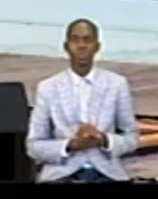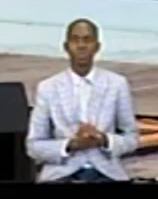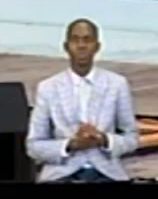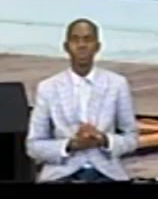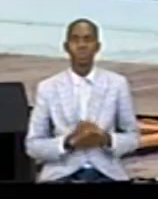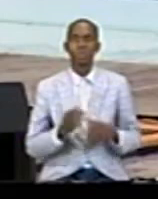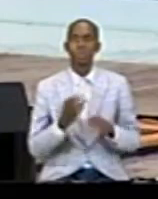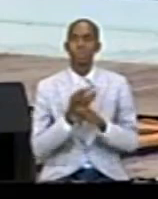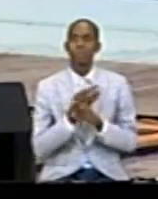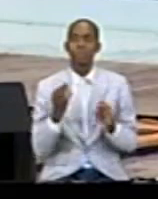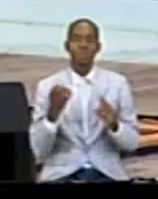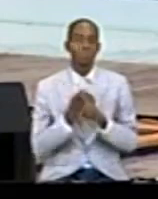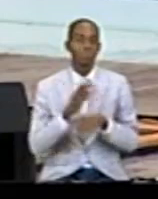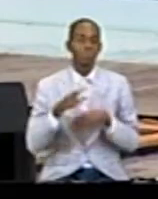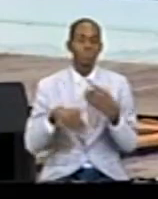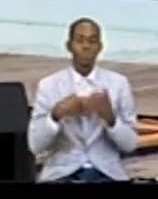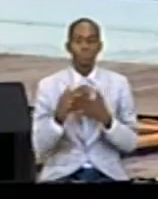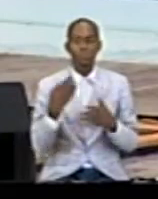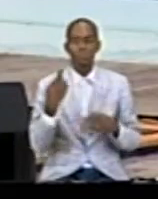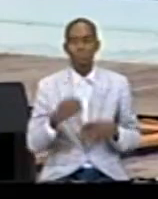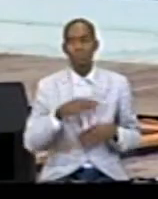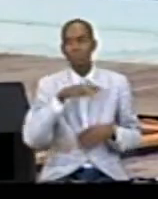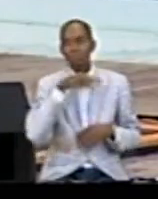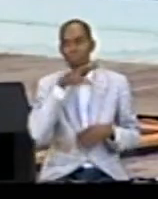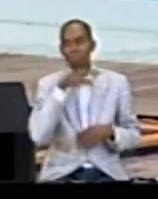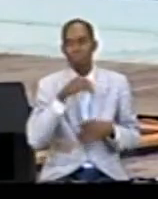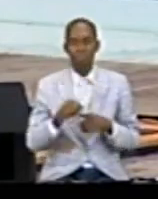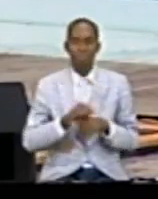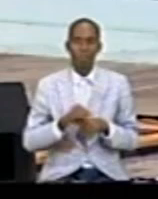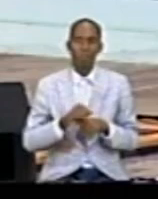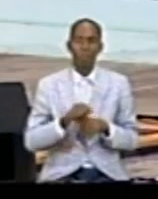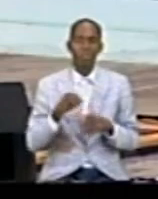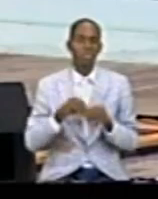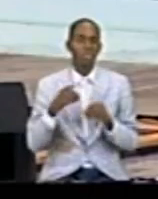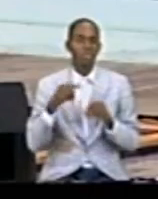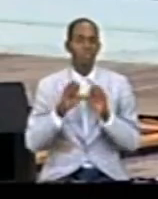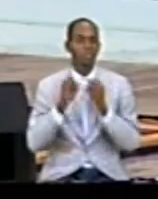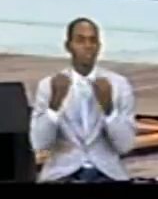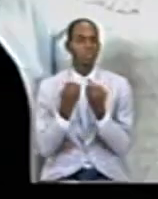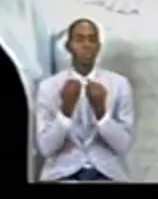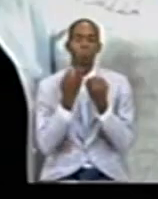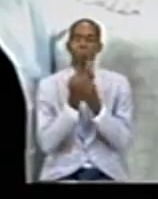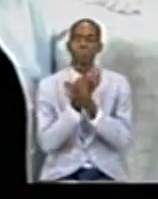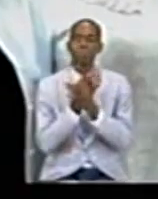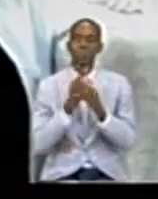Free from all the corruption in society. Free.